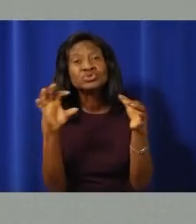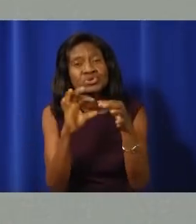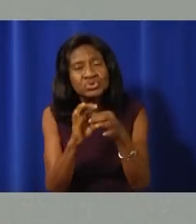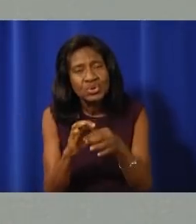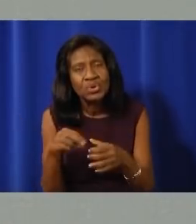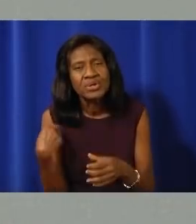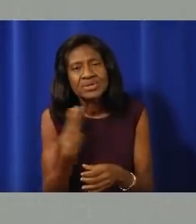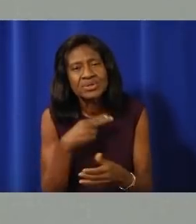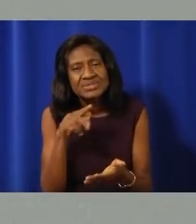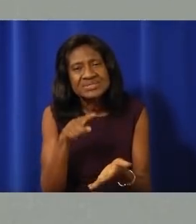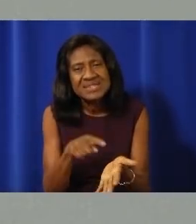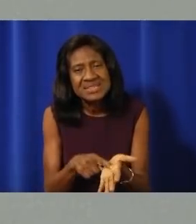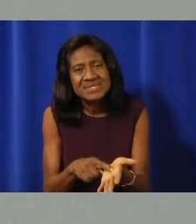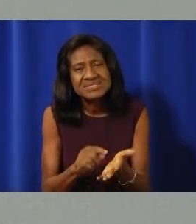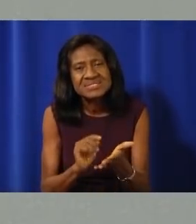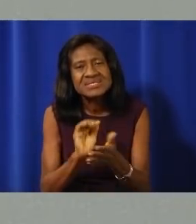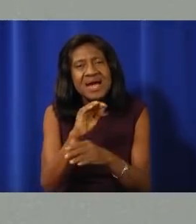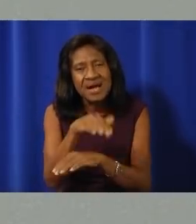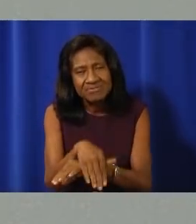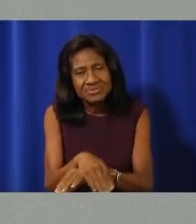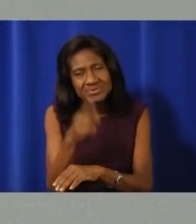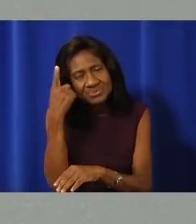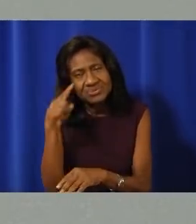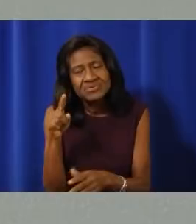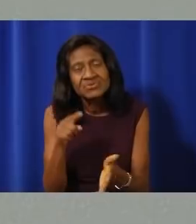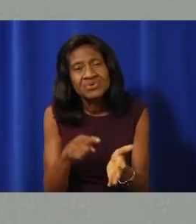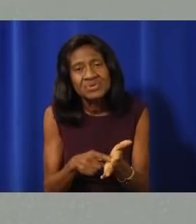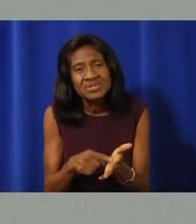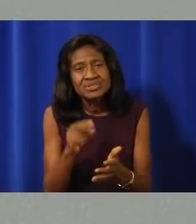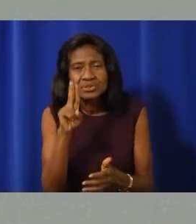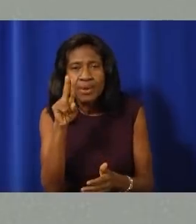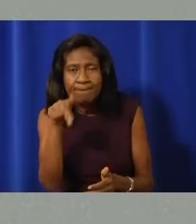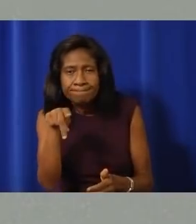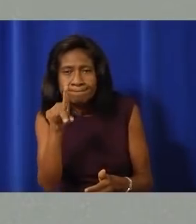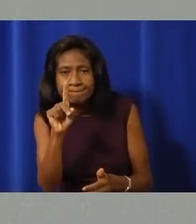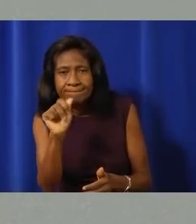this afternoon for this latest COVID update.